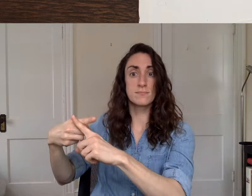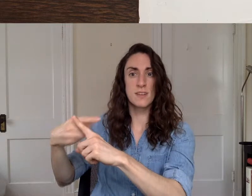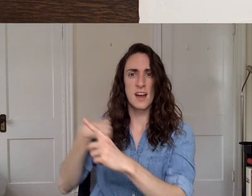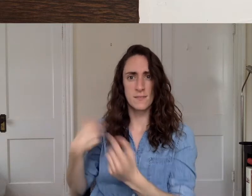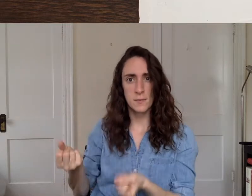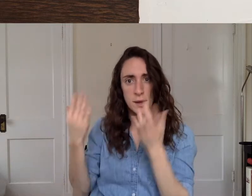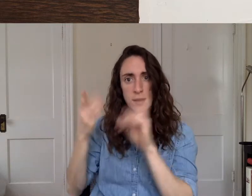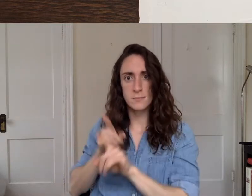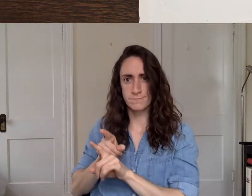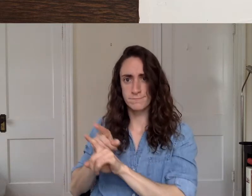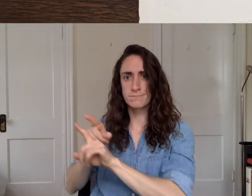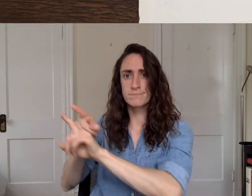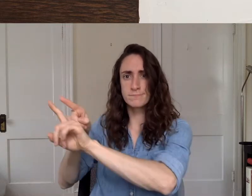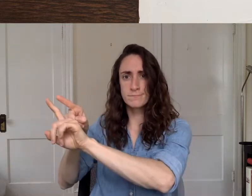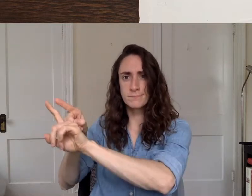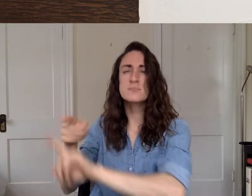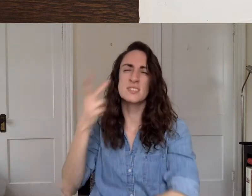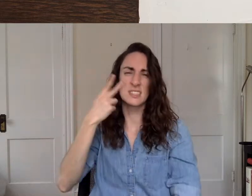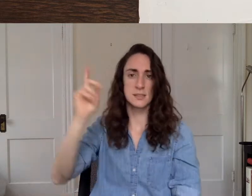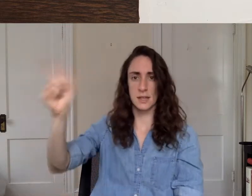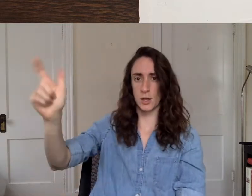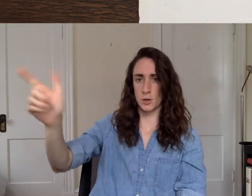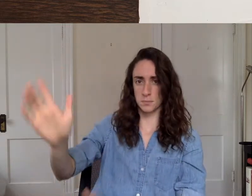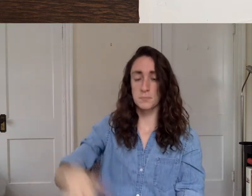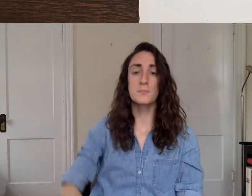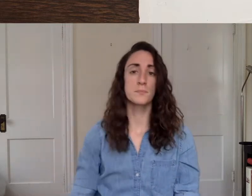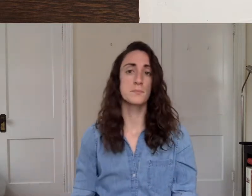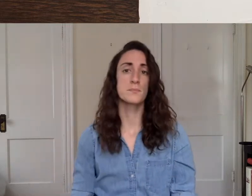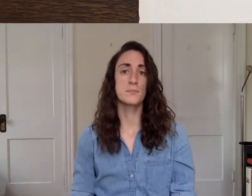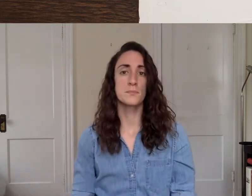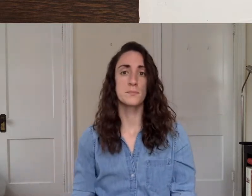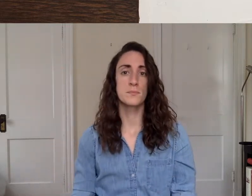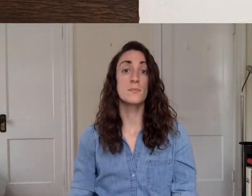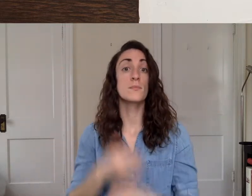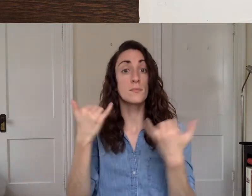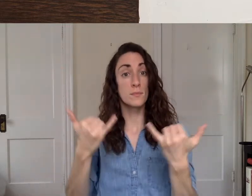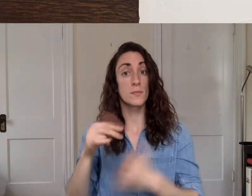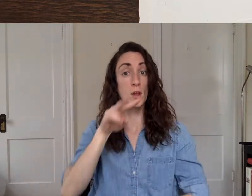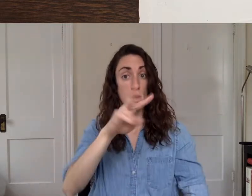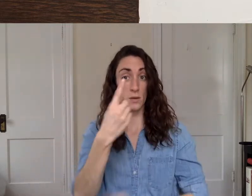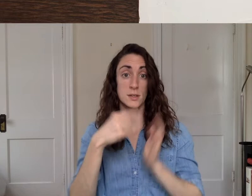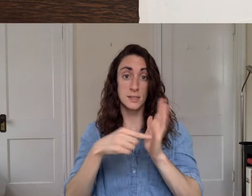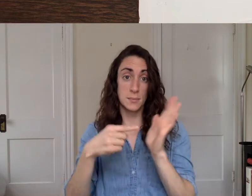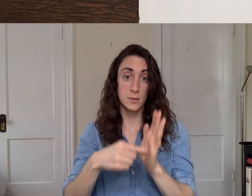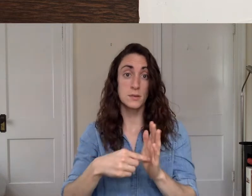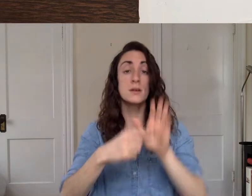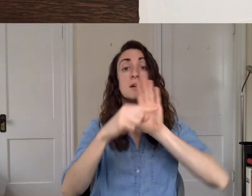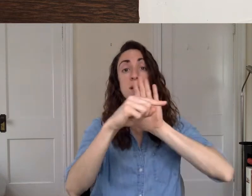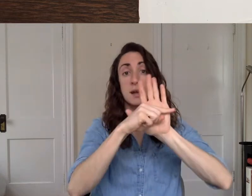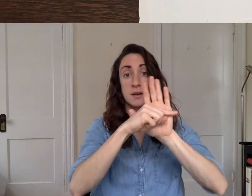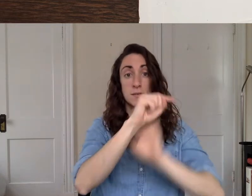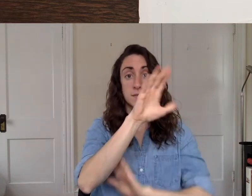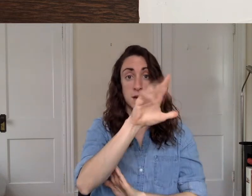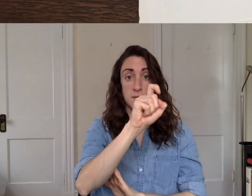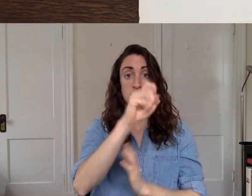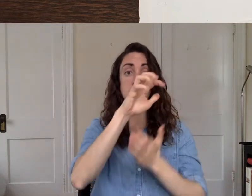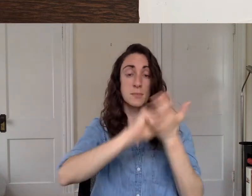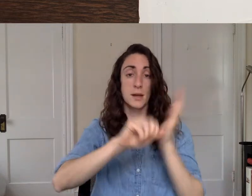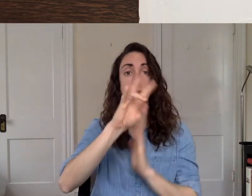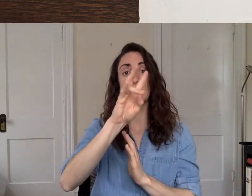don't have one point of intersection, they share every single point. We'll see those a little bit later. For now, let's look at one